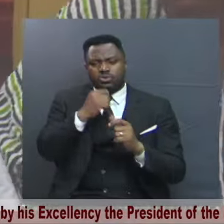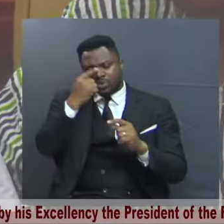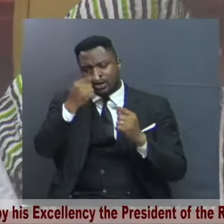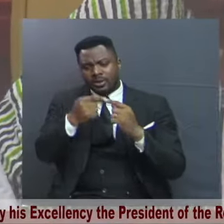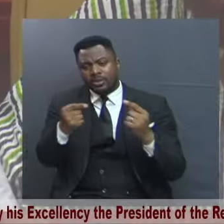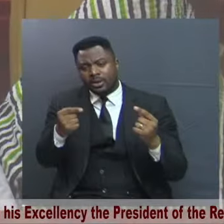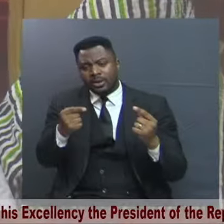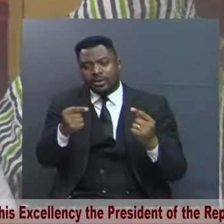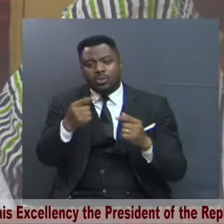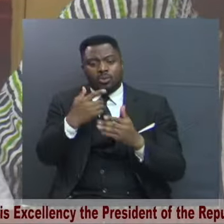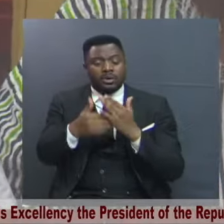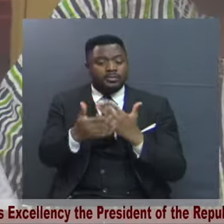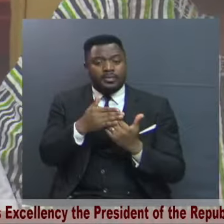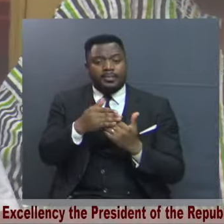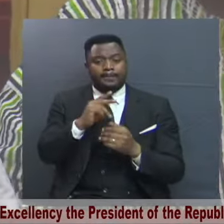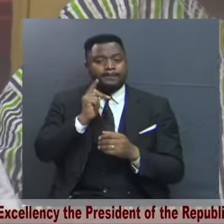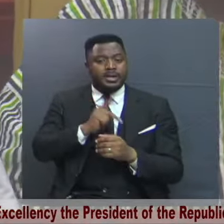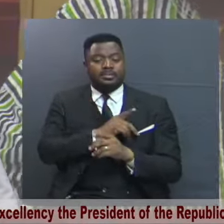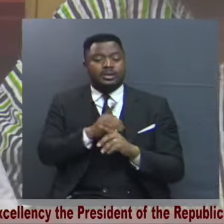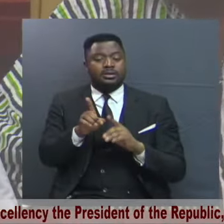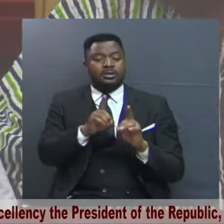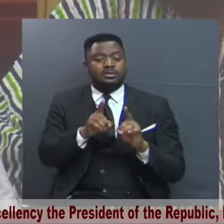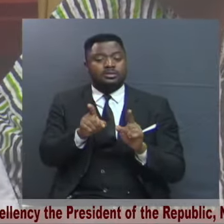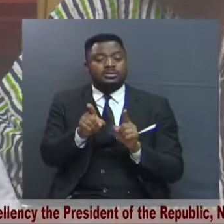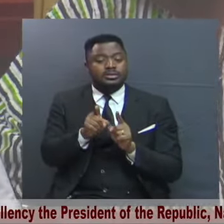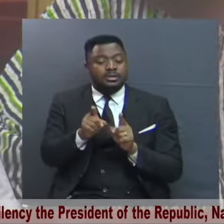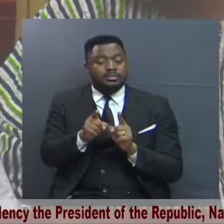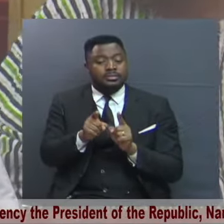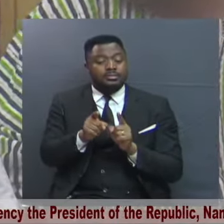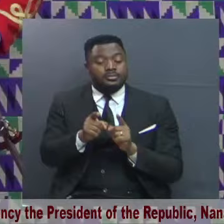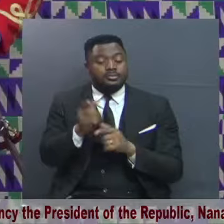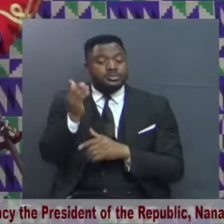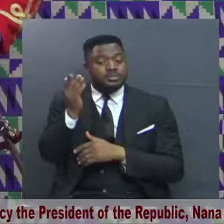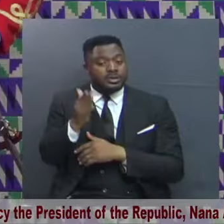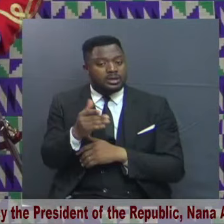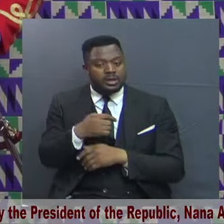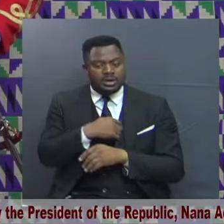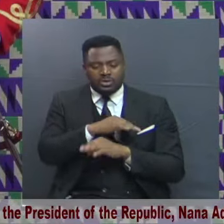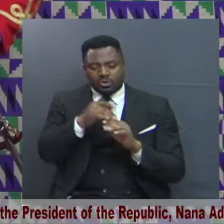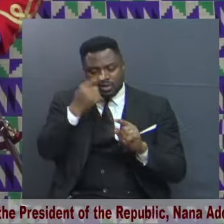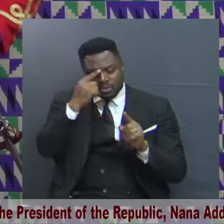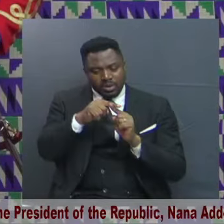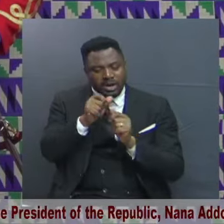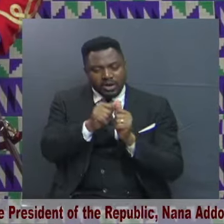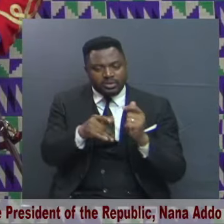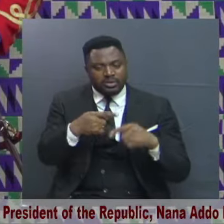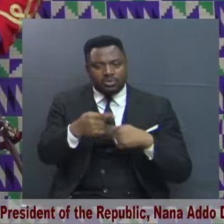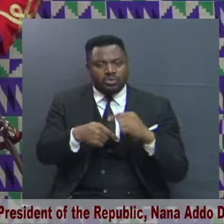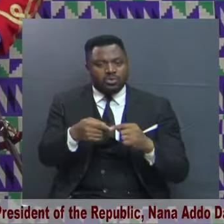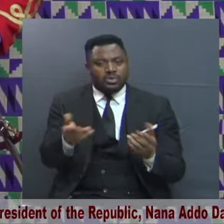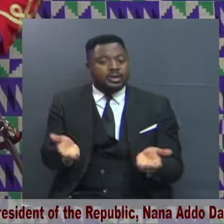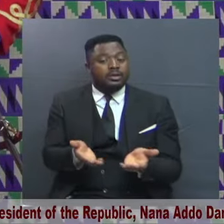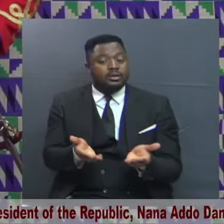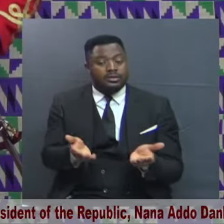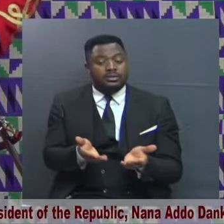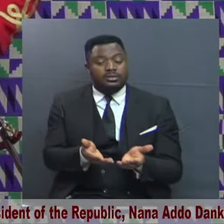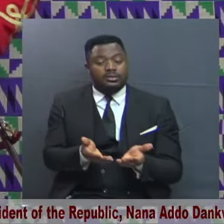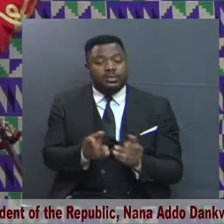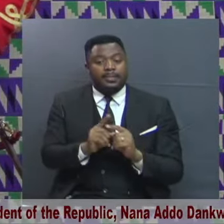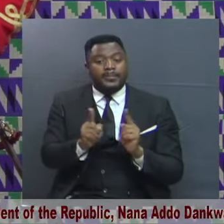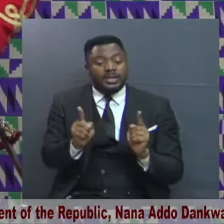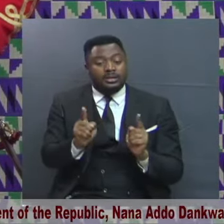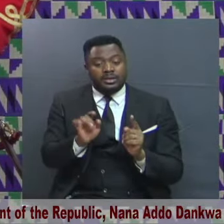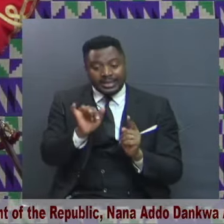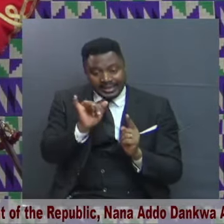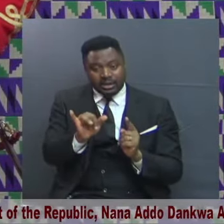that the parliament does and I D say Mr Speaker that I do not agree with everything that goes on in here but